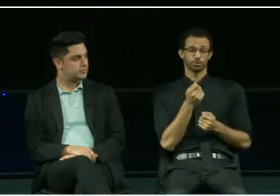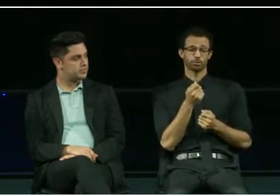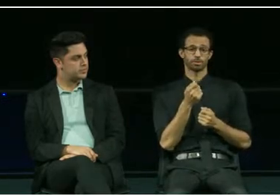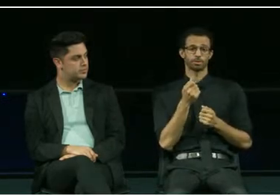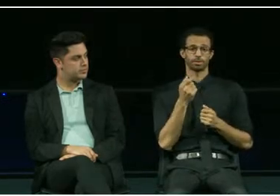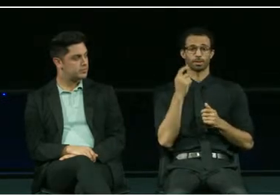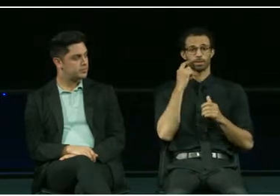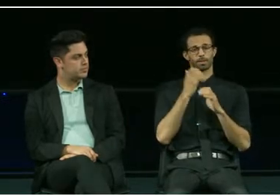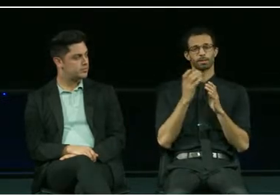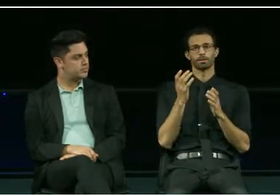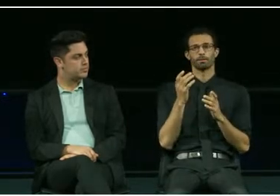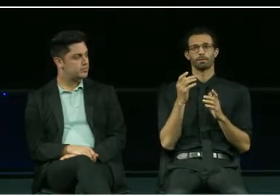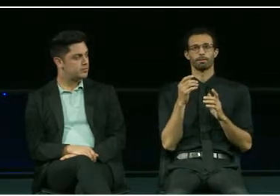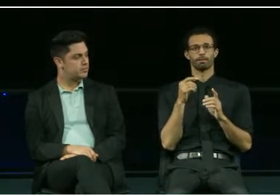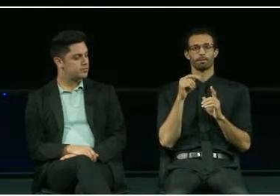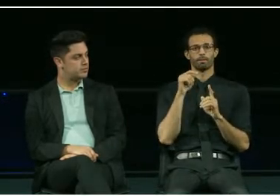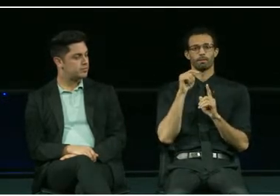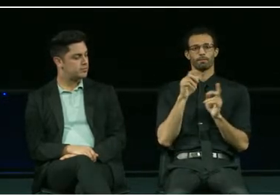God.